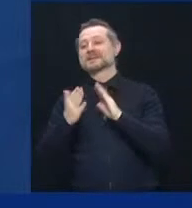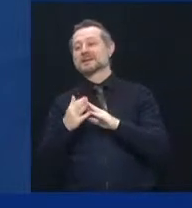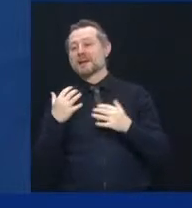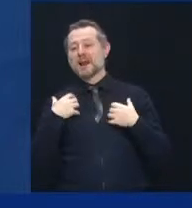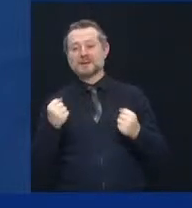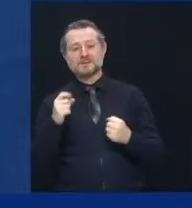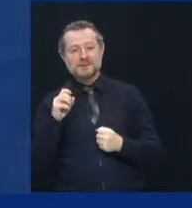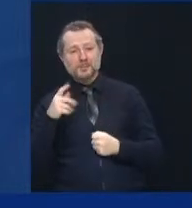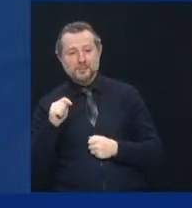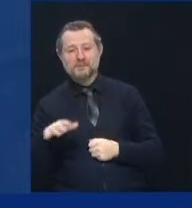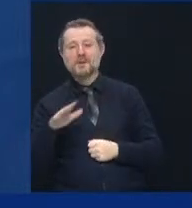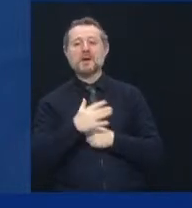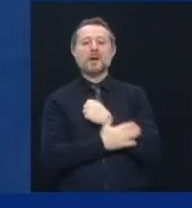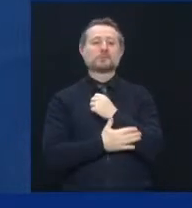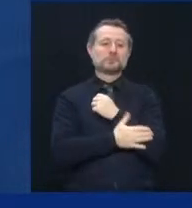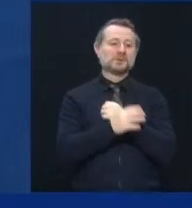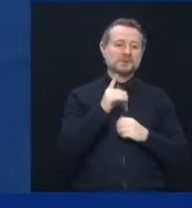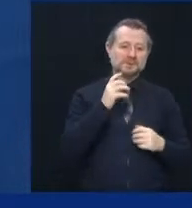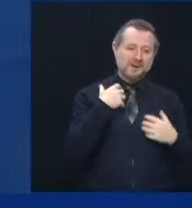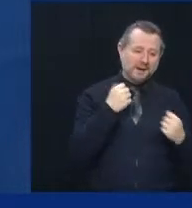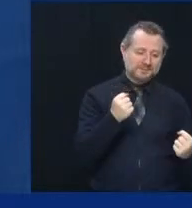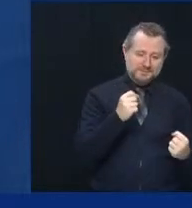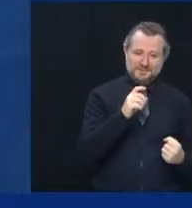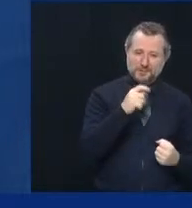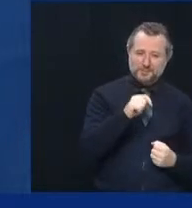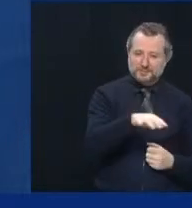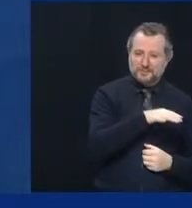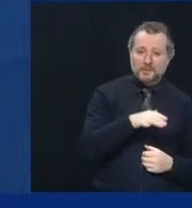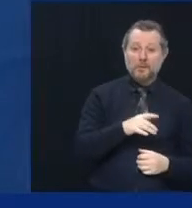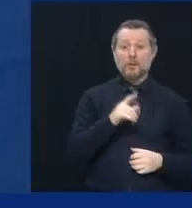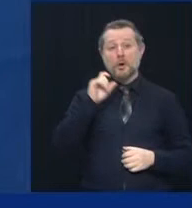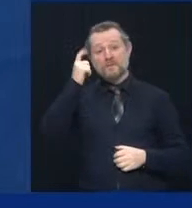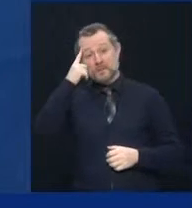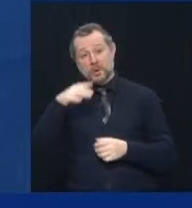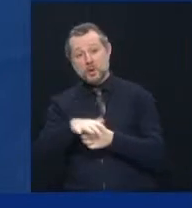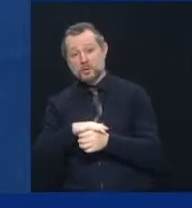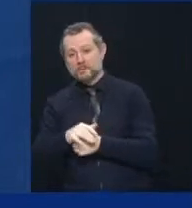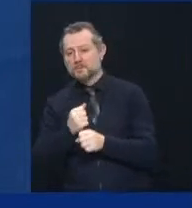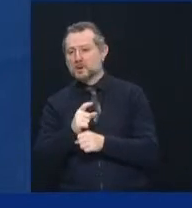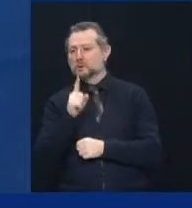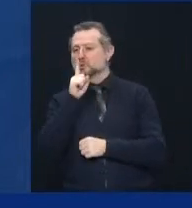departments of health. To local governments, make sure social equity